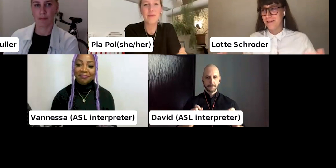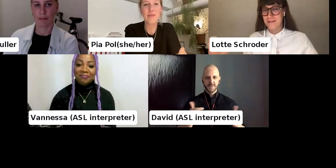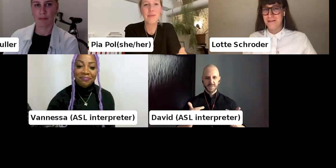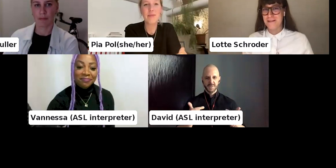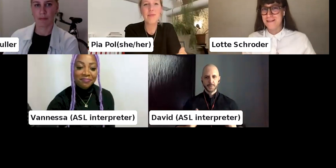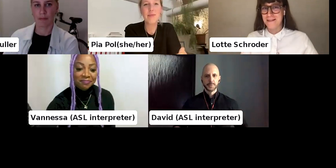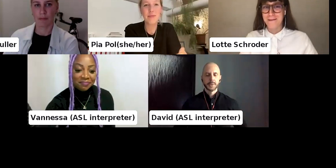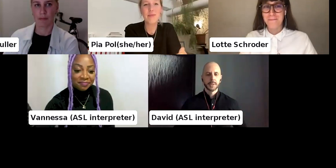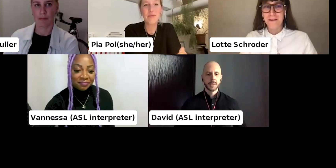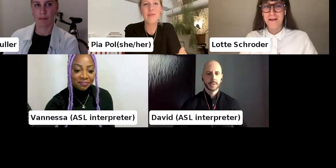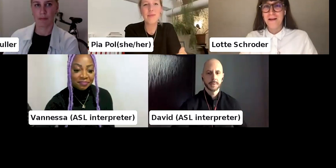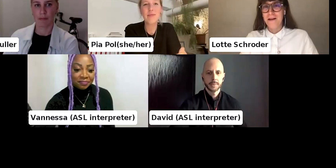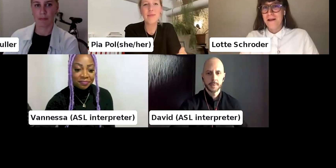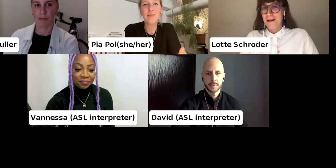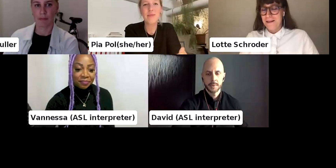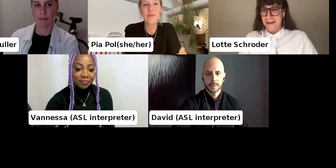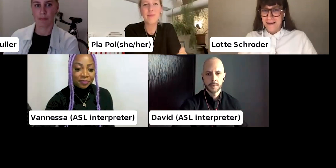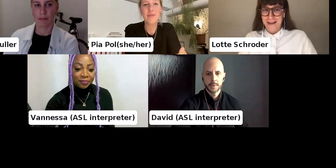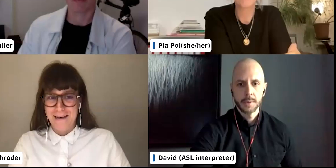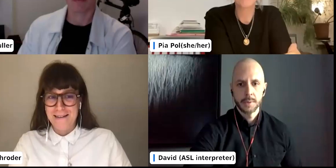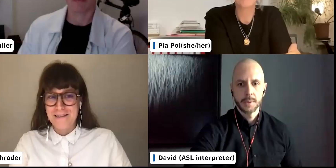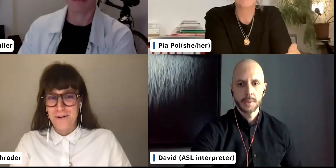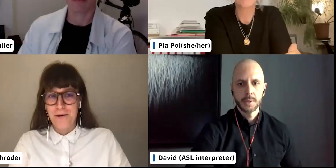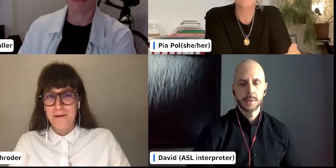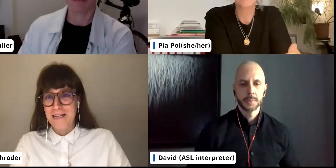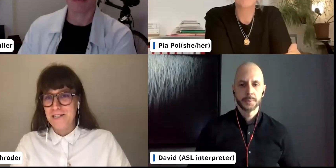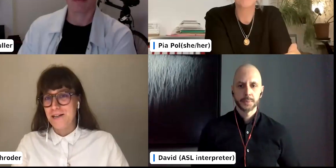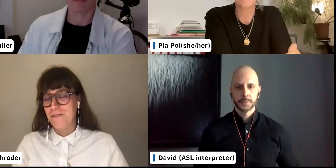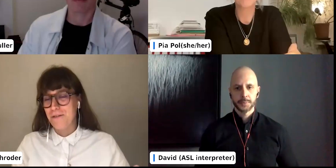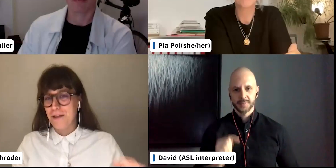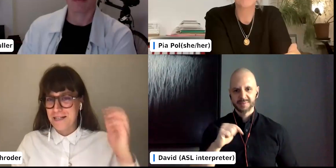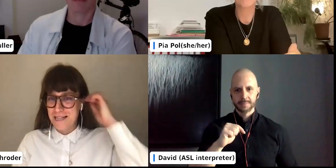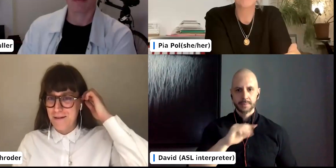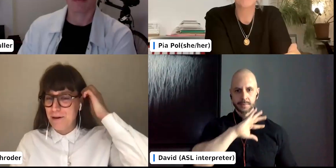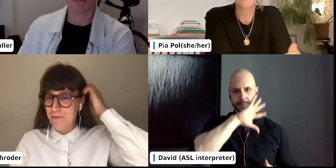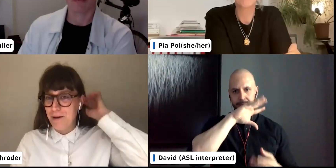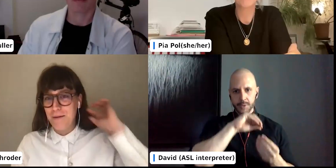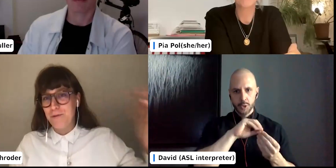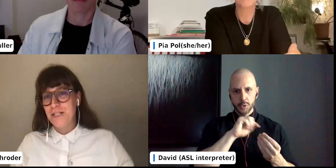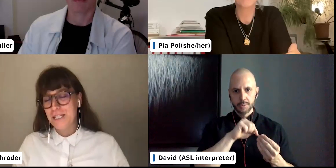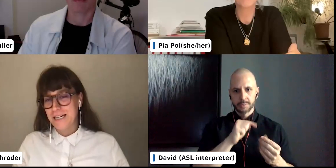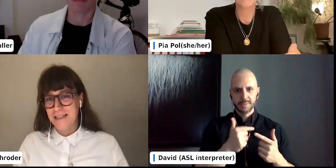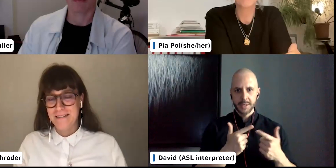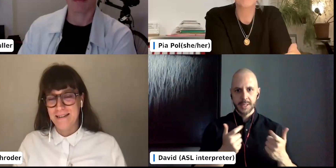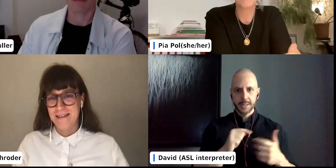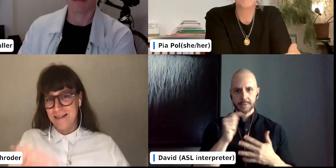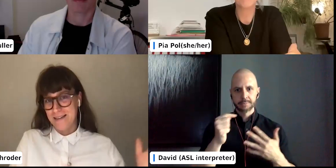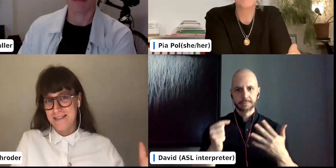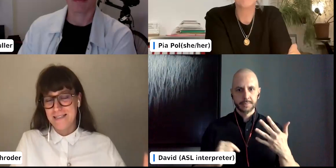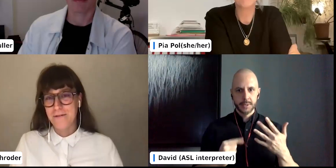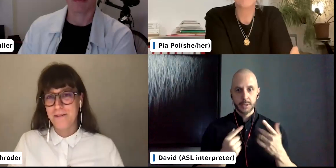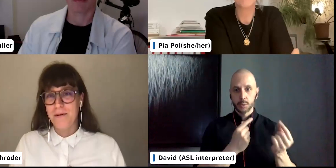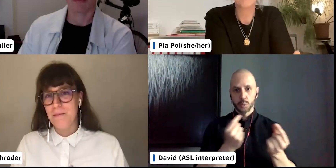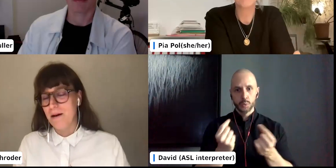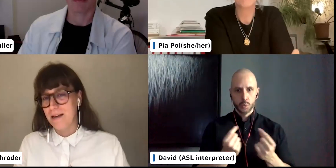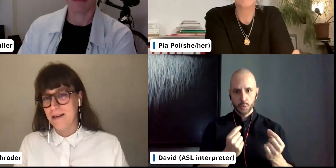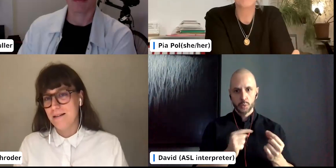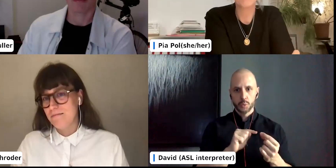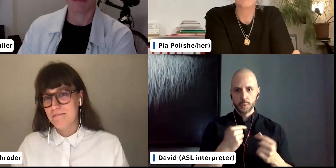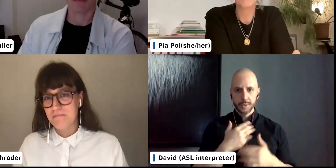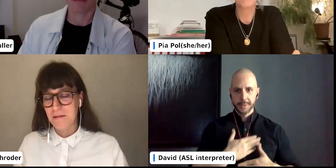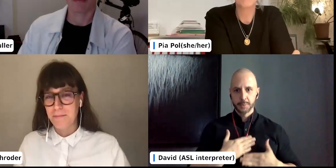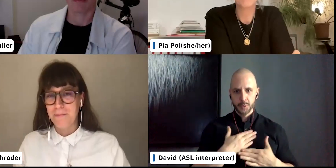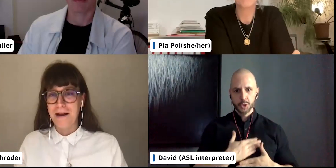do, right? It's just this, yeah. Endless accumulation of things that we, we appreciate. And then this is going to be